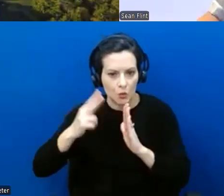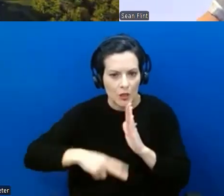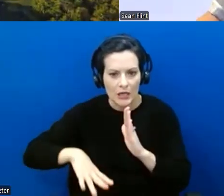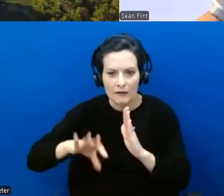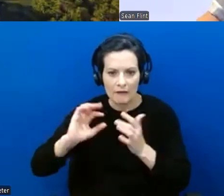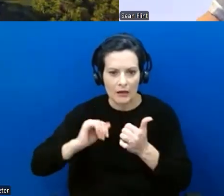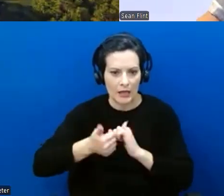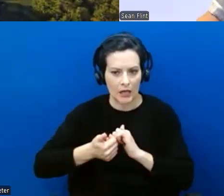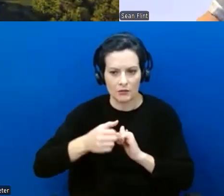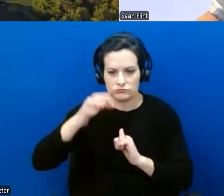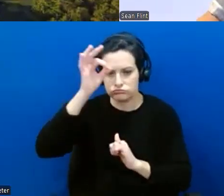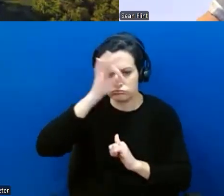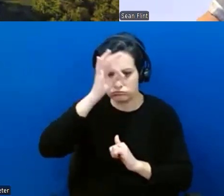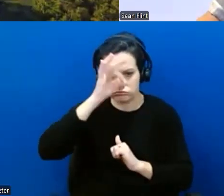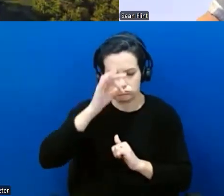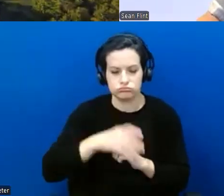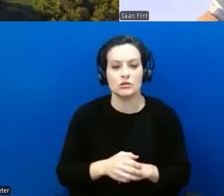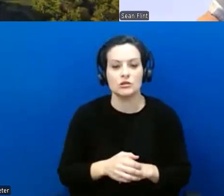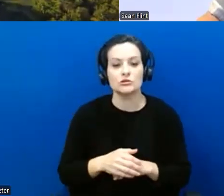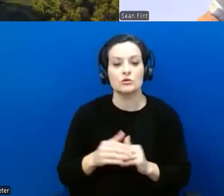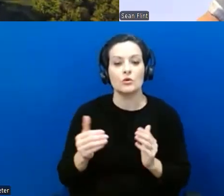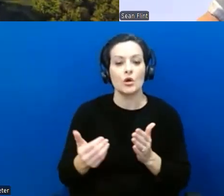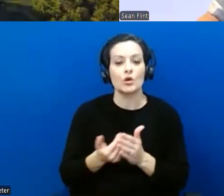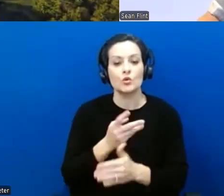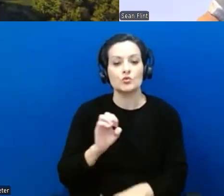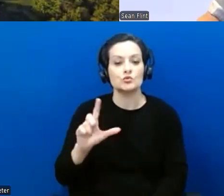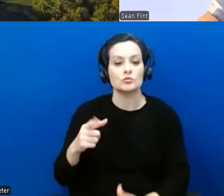to new tools like a story map?